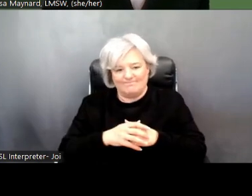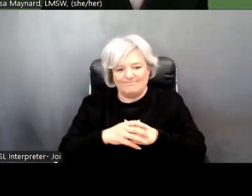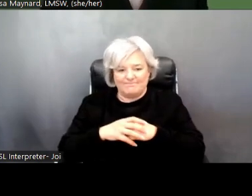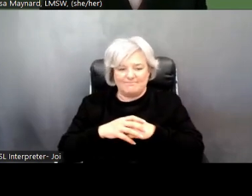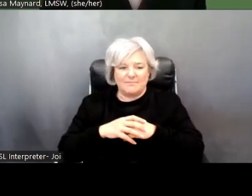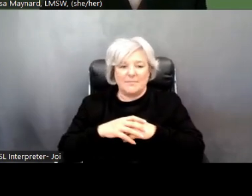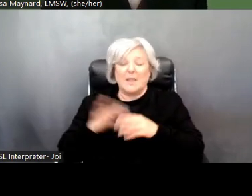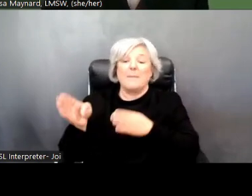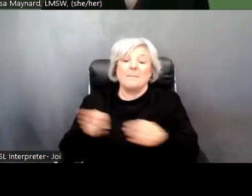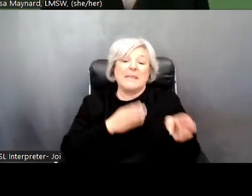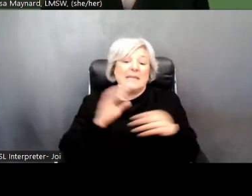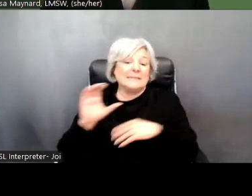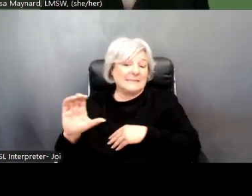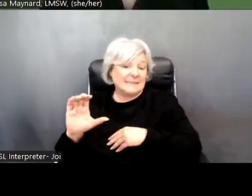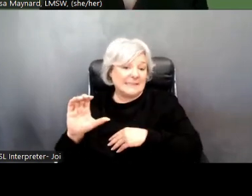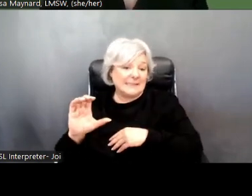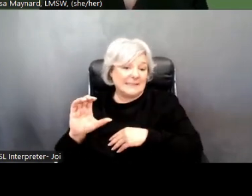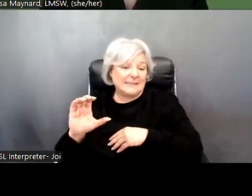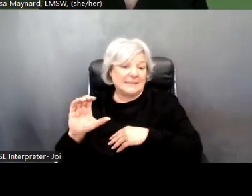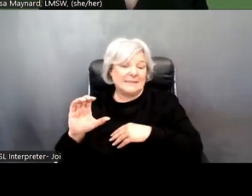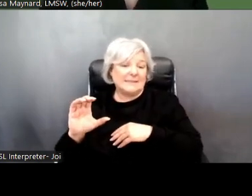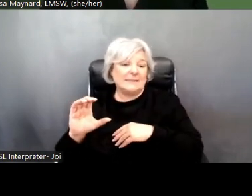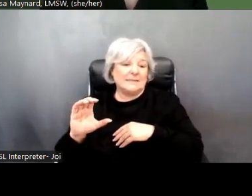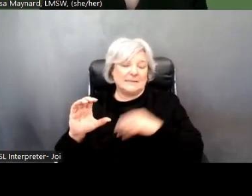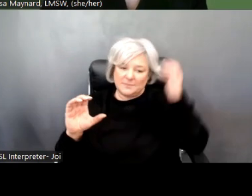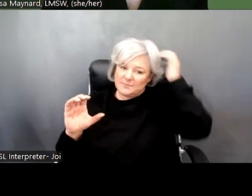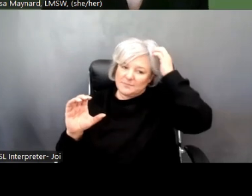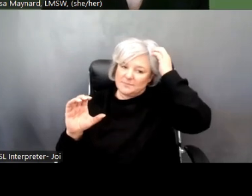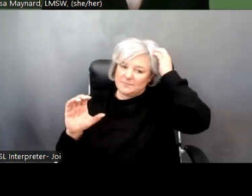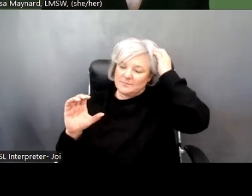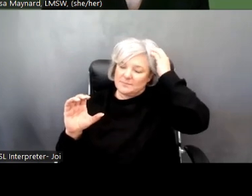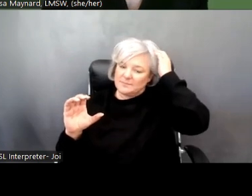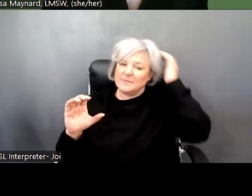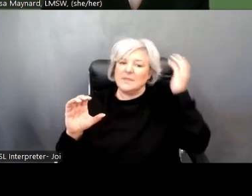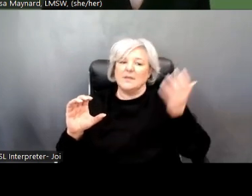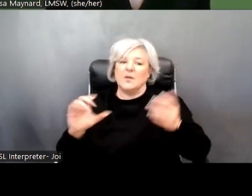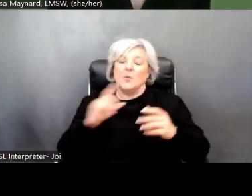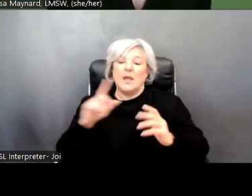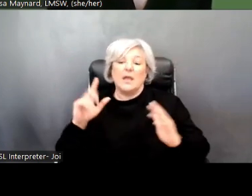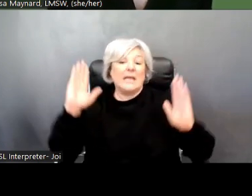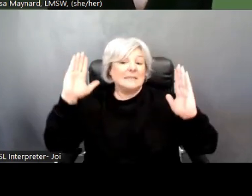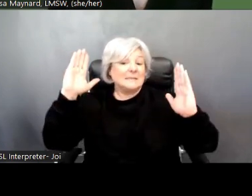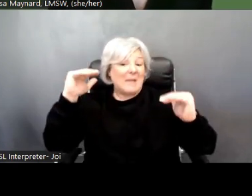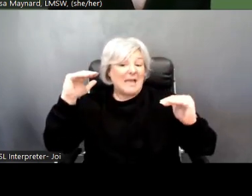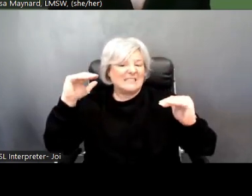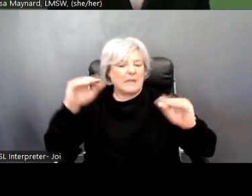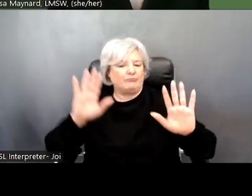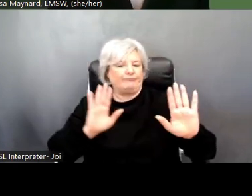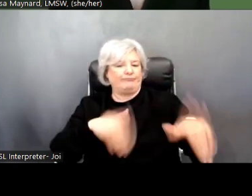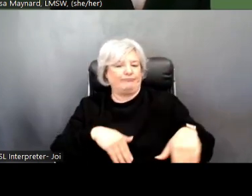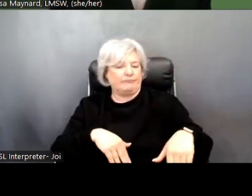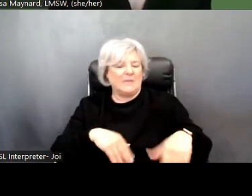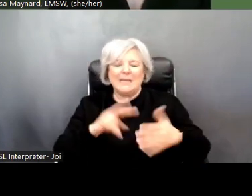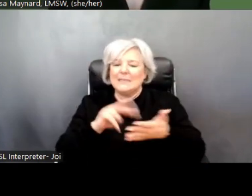Plan C in CPS is when we decide to drop an expectation. Now, this doesn't mean that we're going